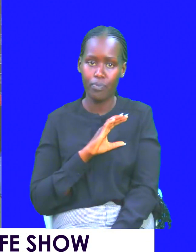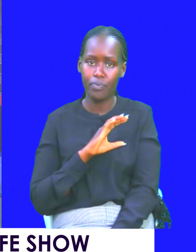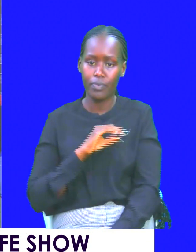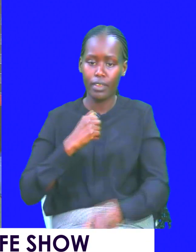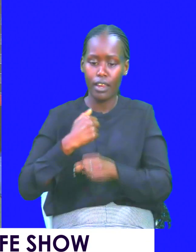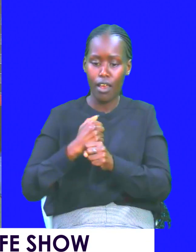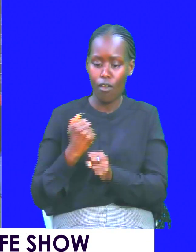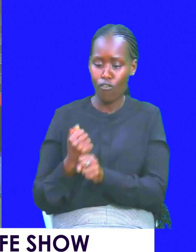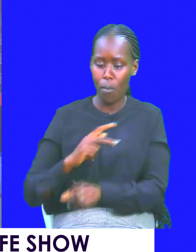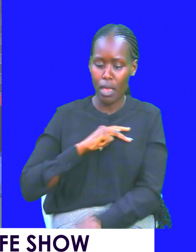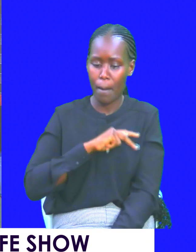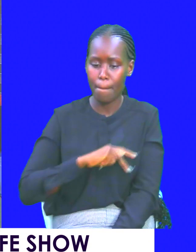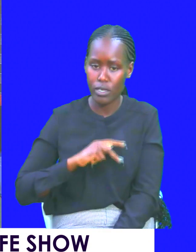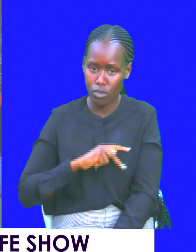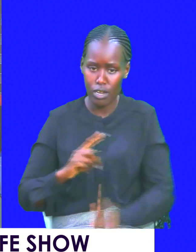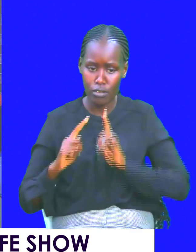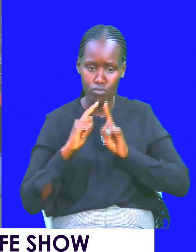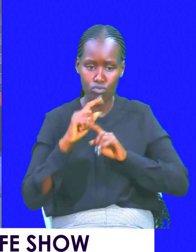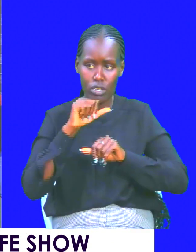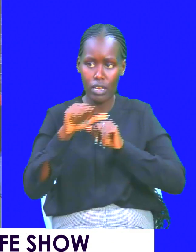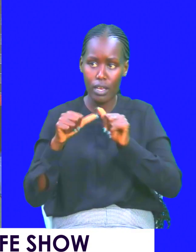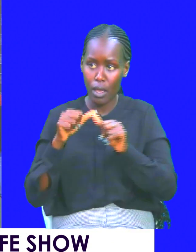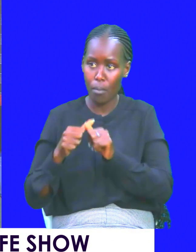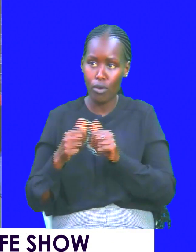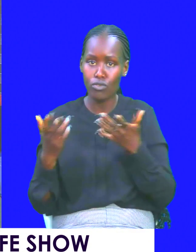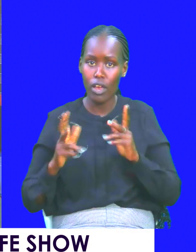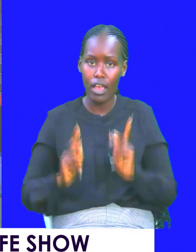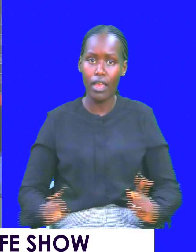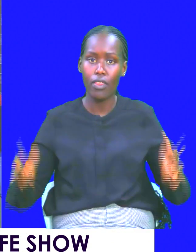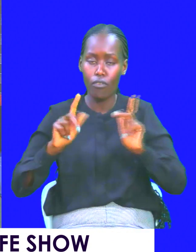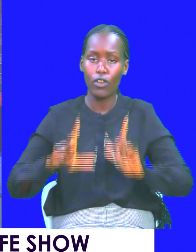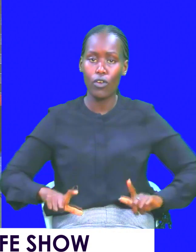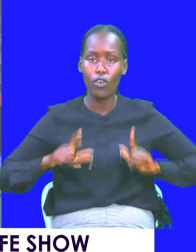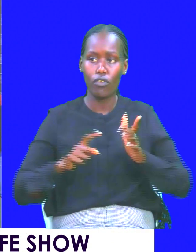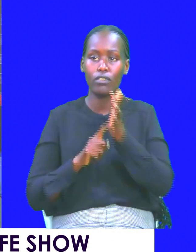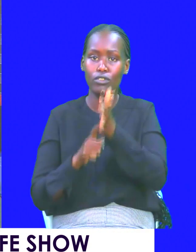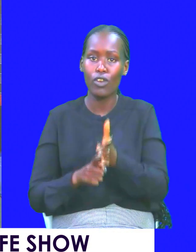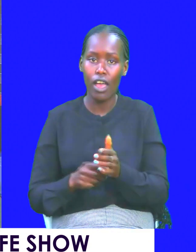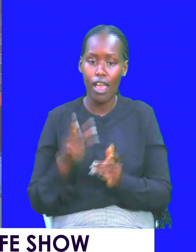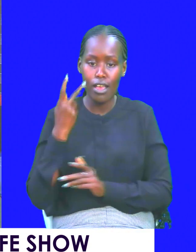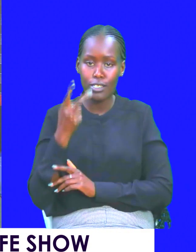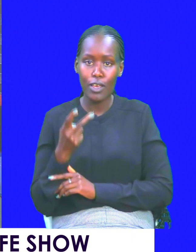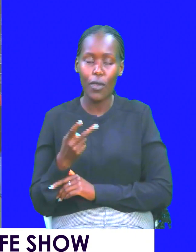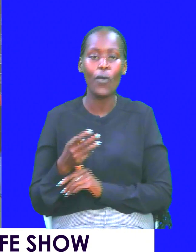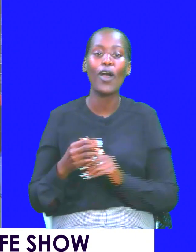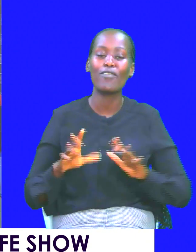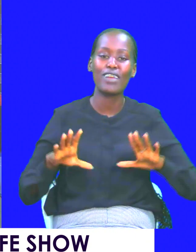Forming an identity. That's what I'm talking about in the Treasures of Life show today. See you after the break.